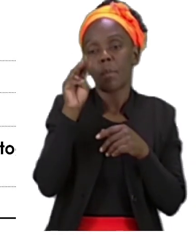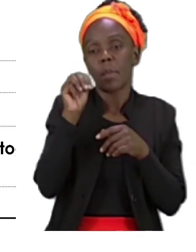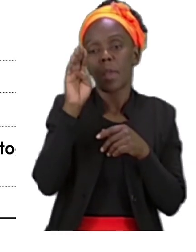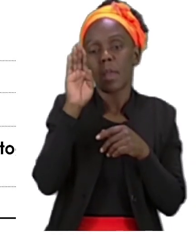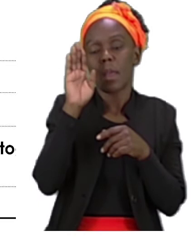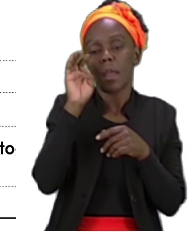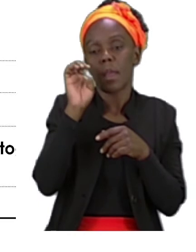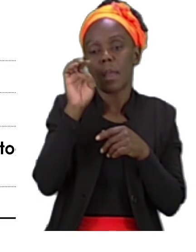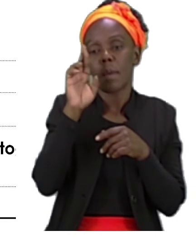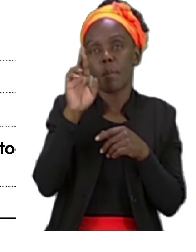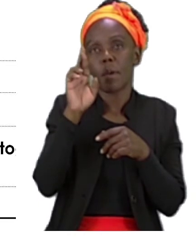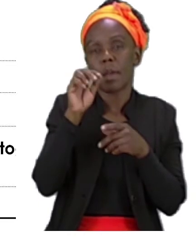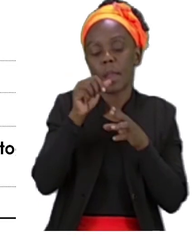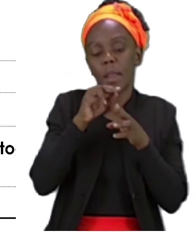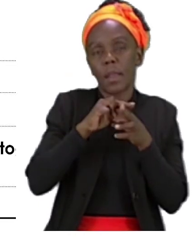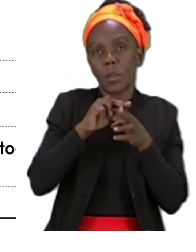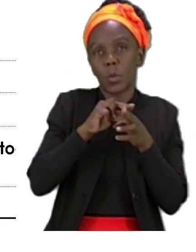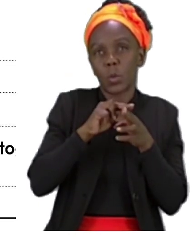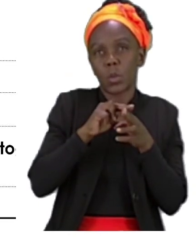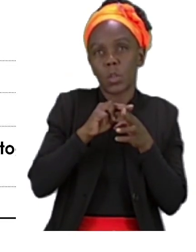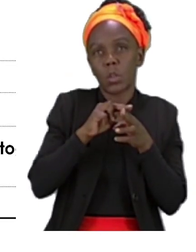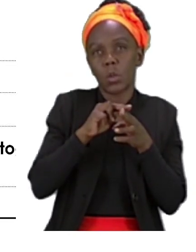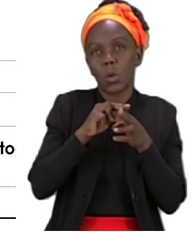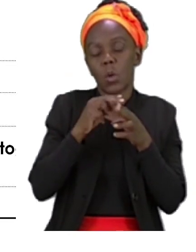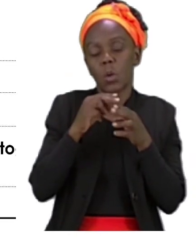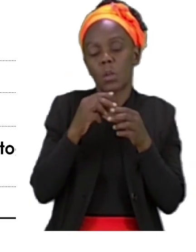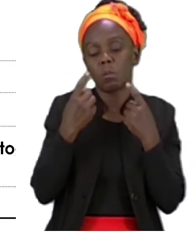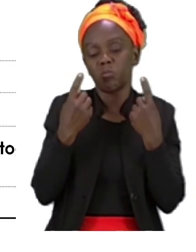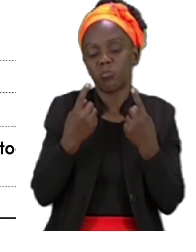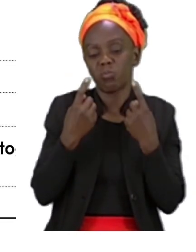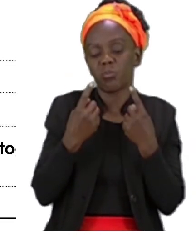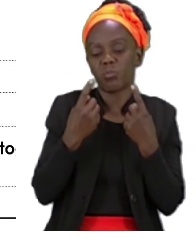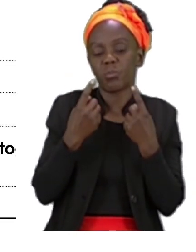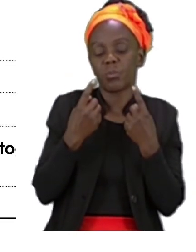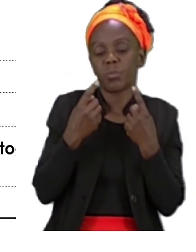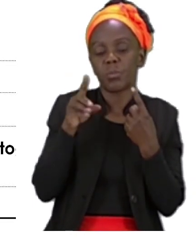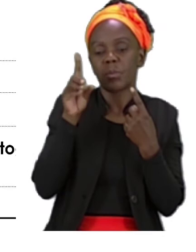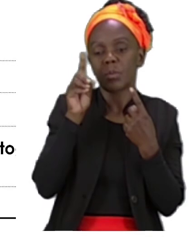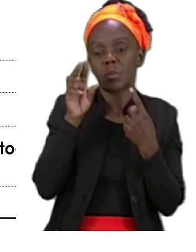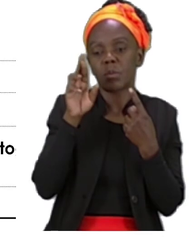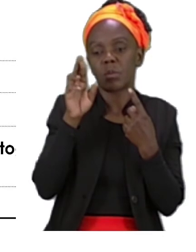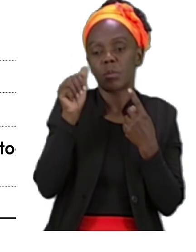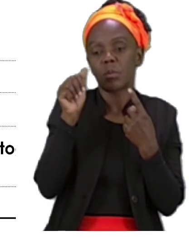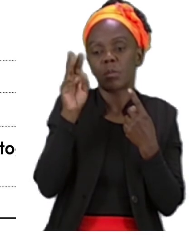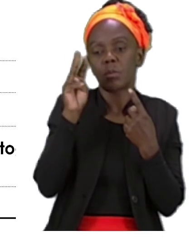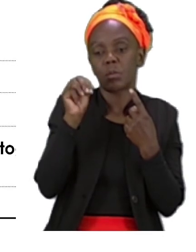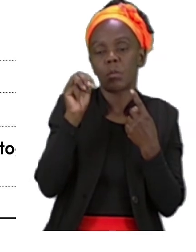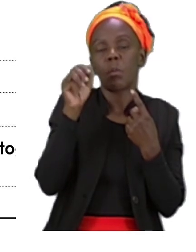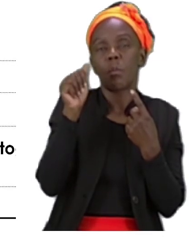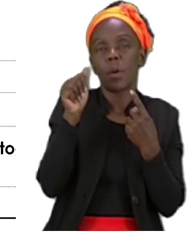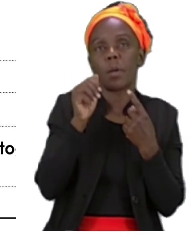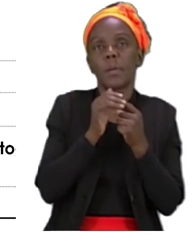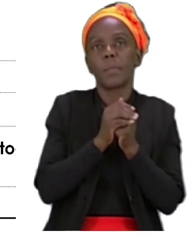How much money did Amber spend on drama? So let us take